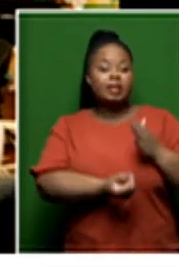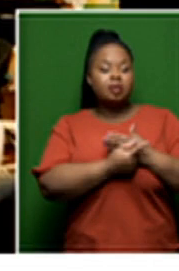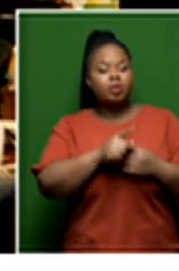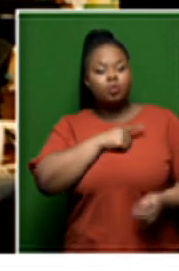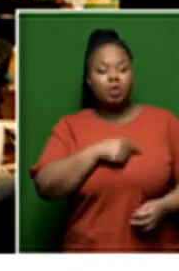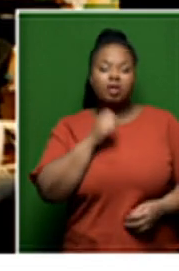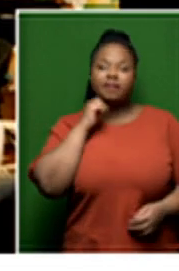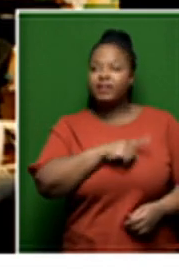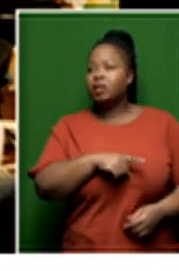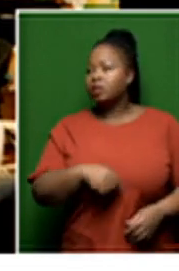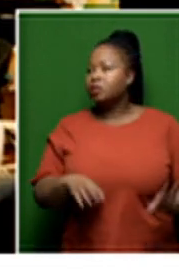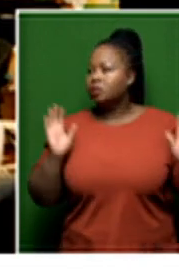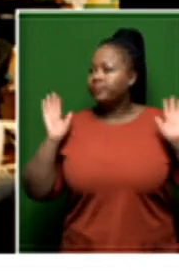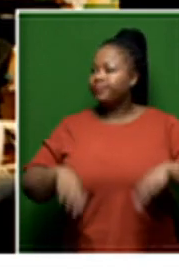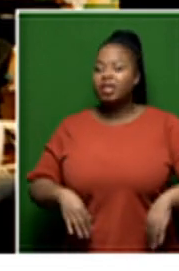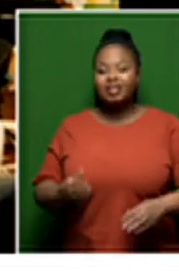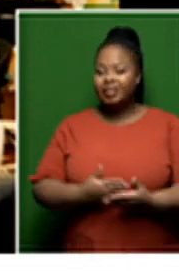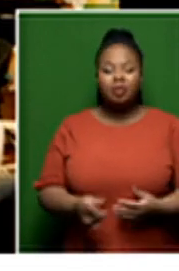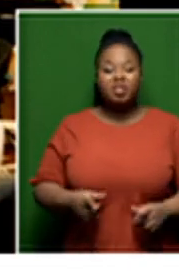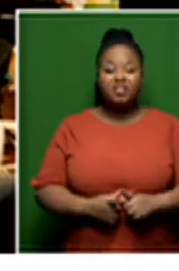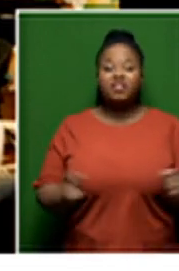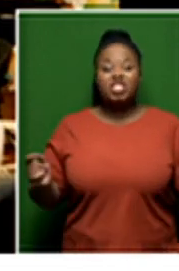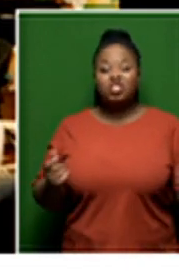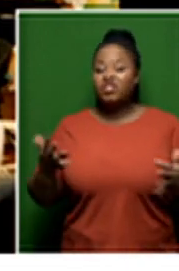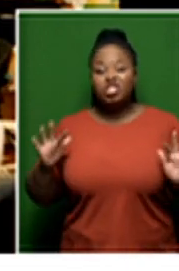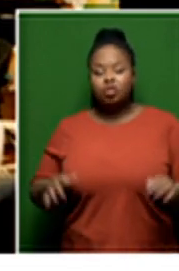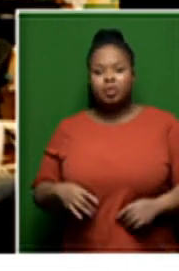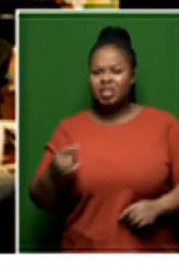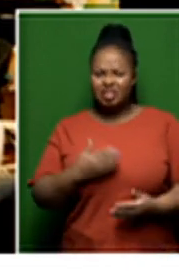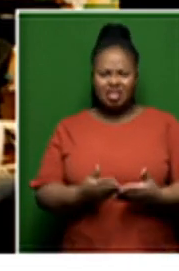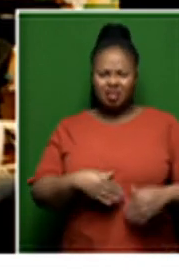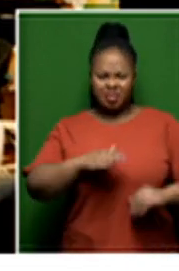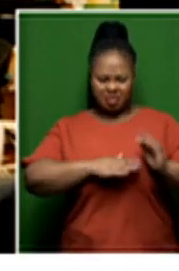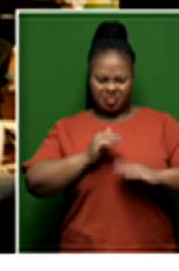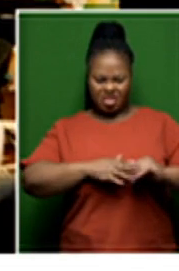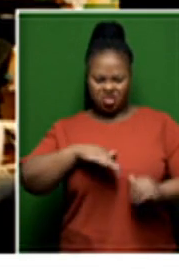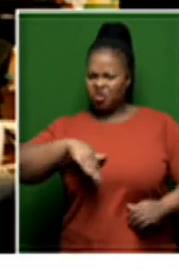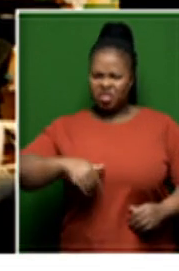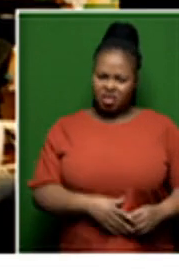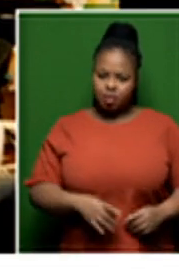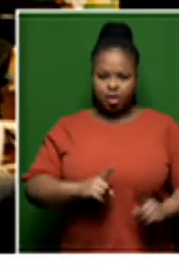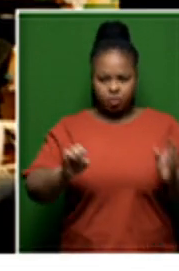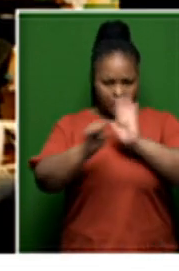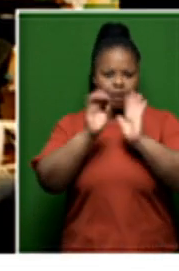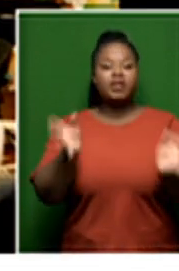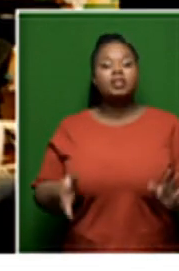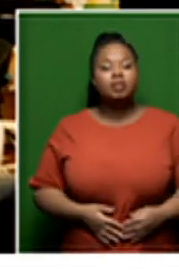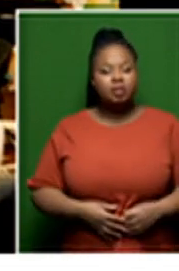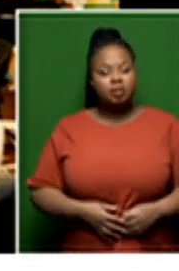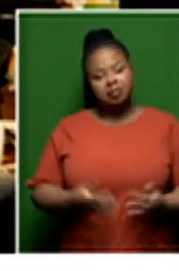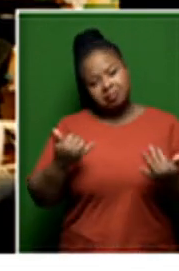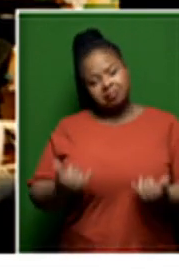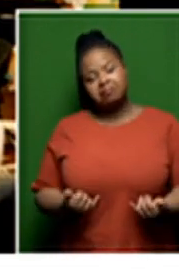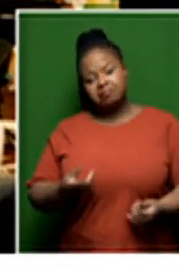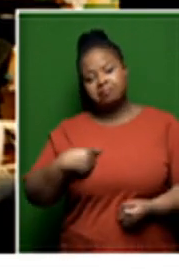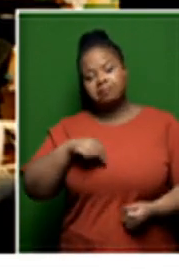received false reports of schools that were completed when, in fact, they have not even begun construction. Now we've been able to identify those challenges. So we have our